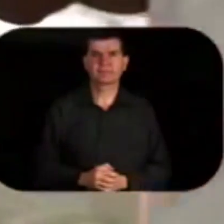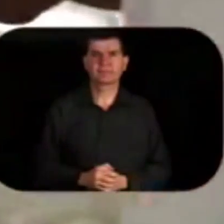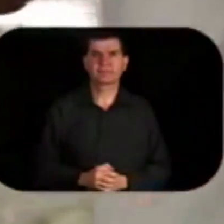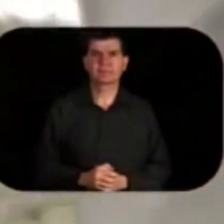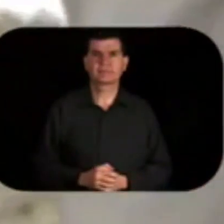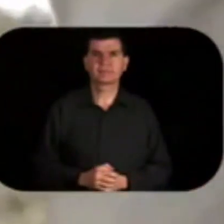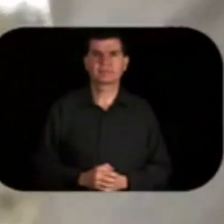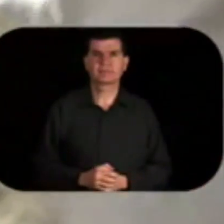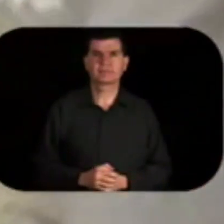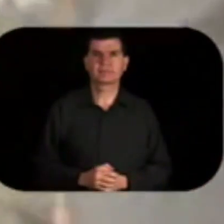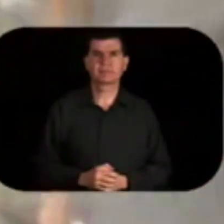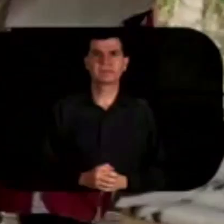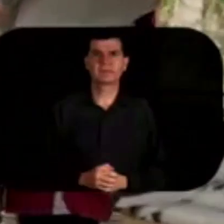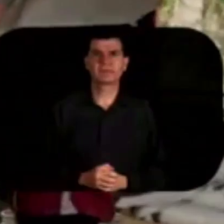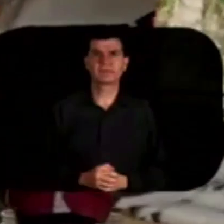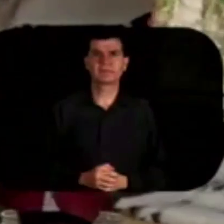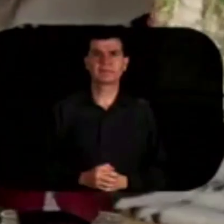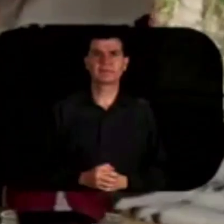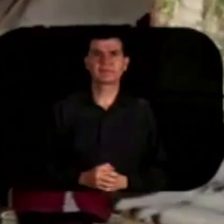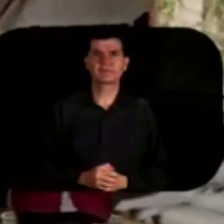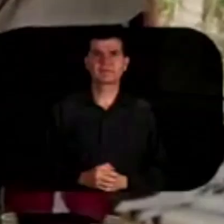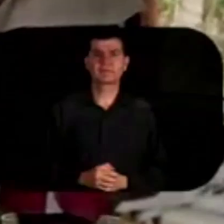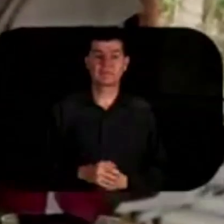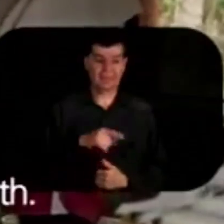Okay, get the paper off.